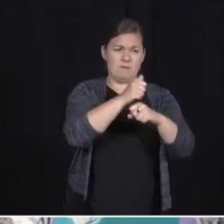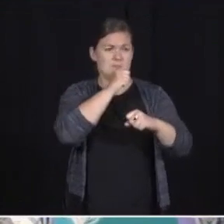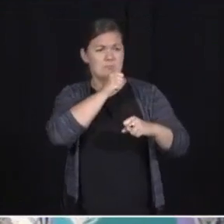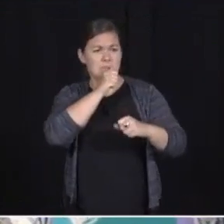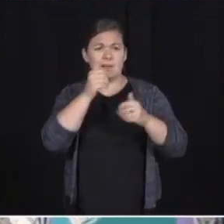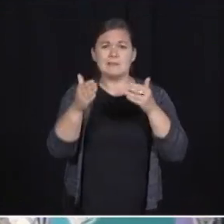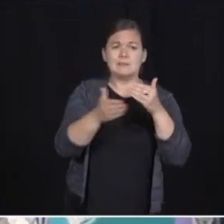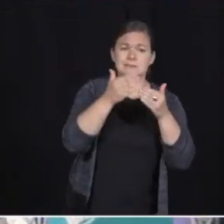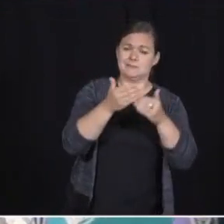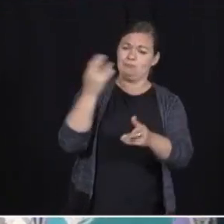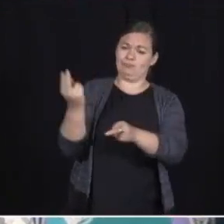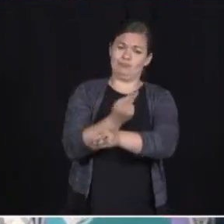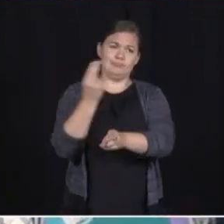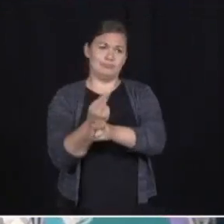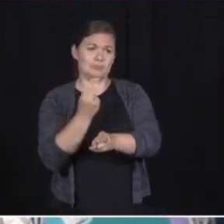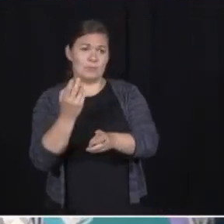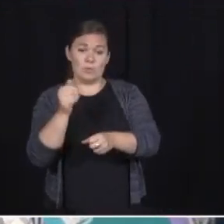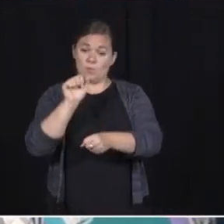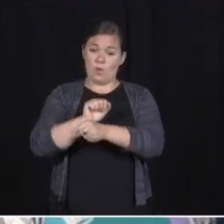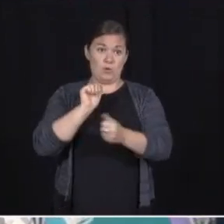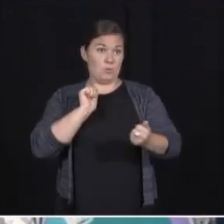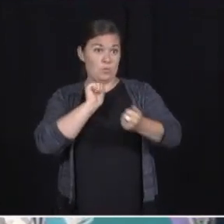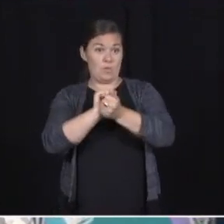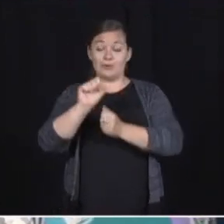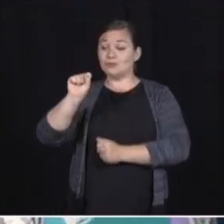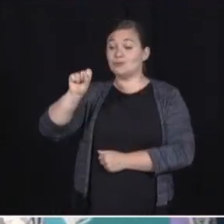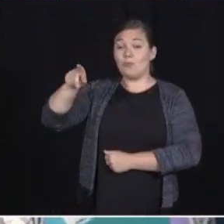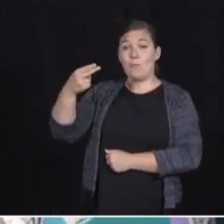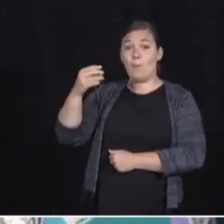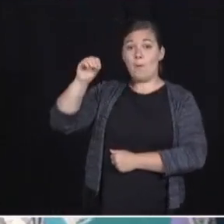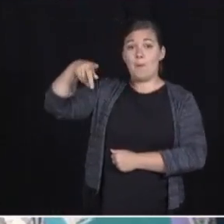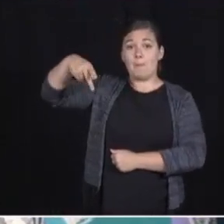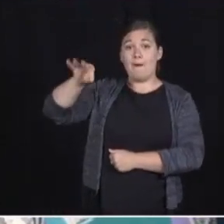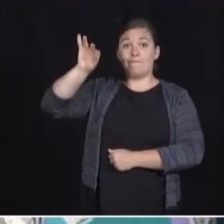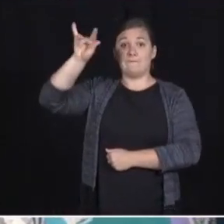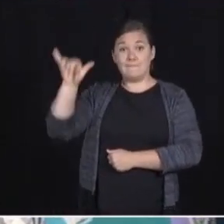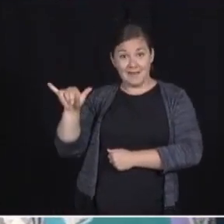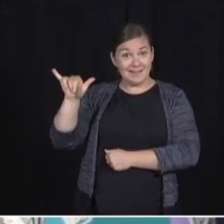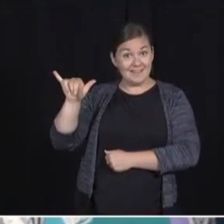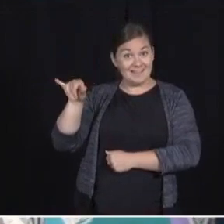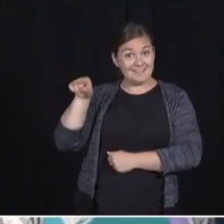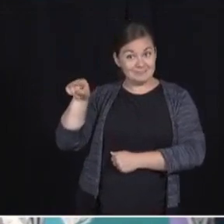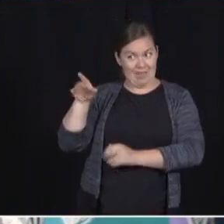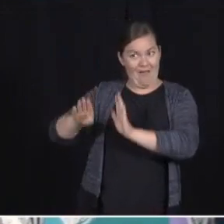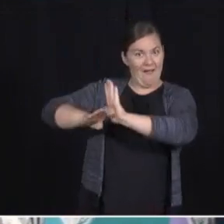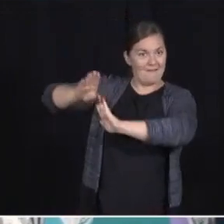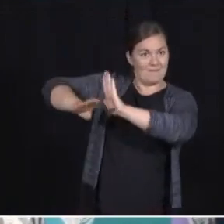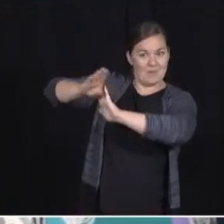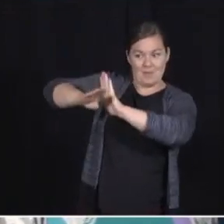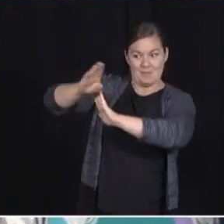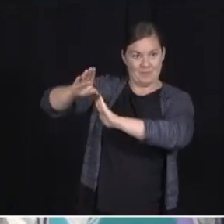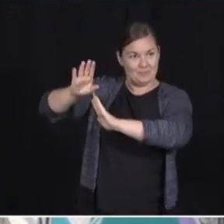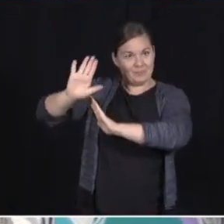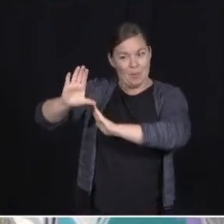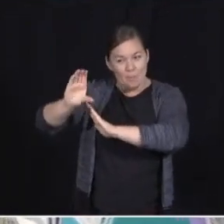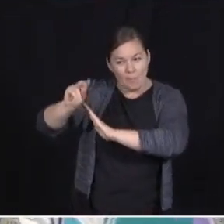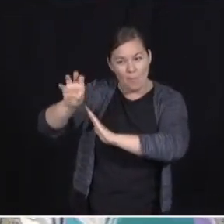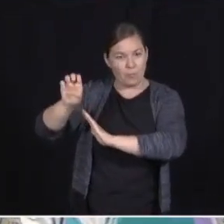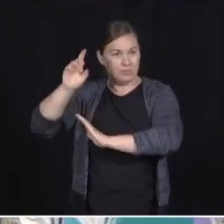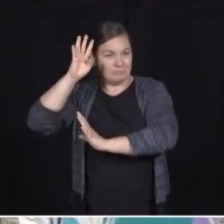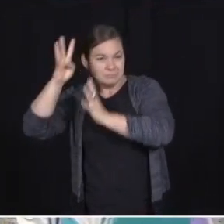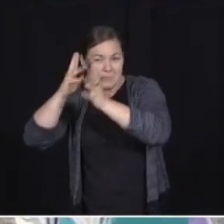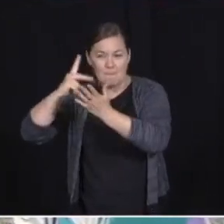collaboration with Shopify, created the code base for COVID Alert, which has been provided to the federal government for free and